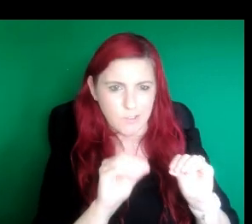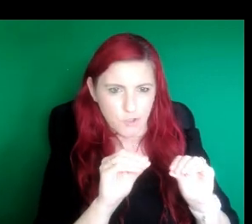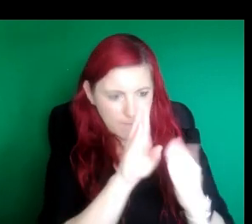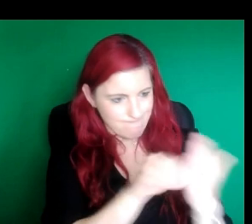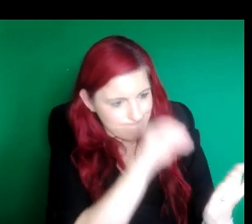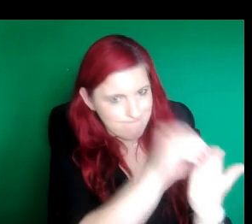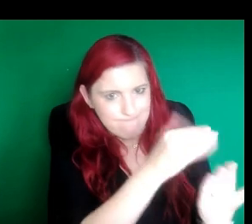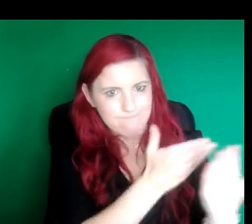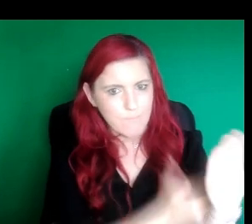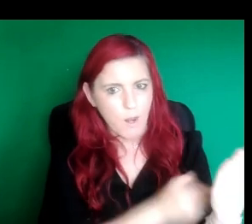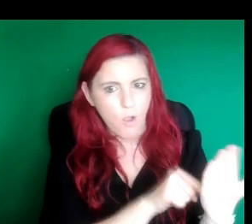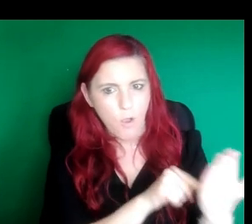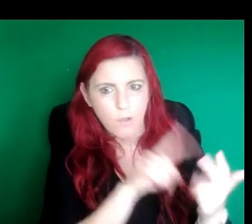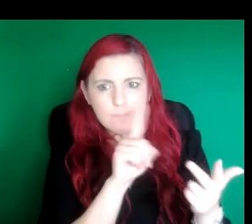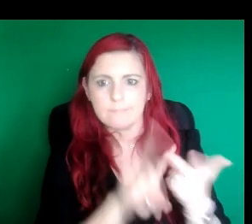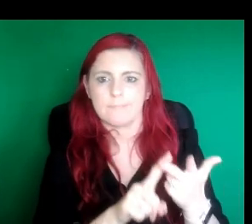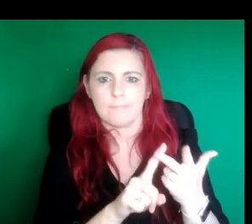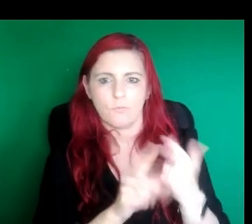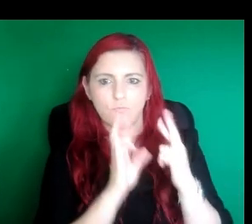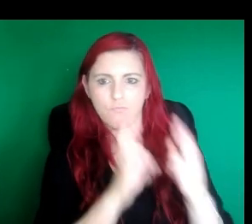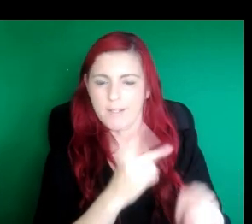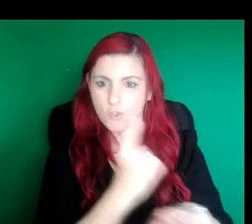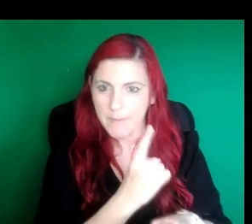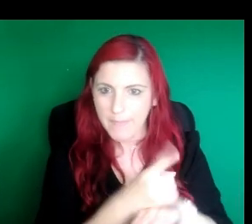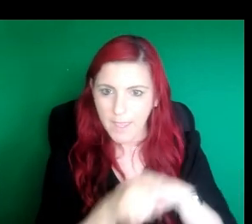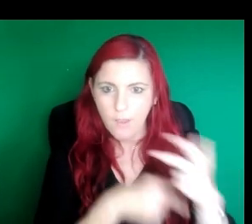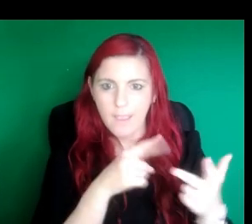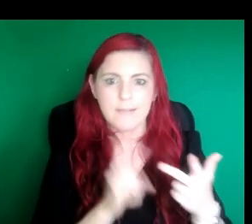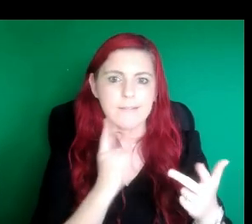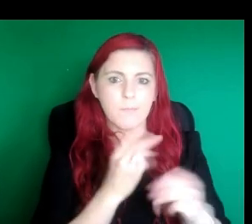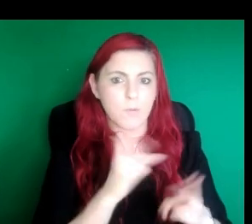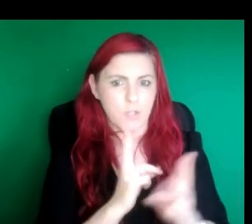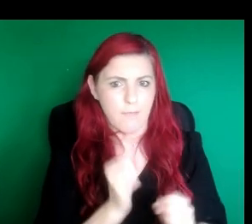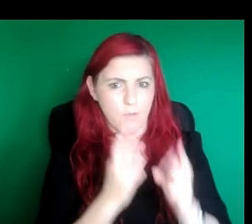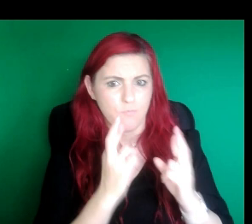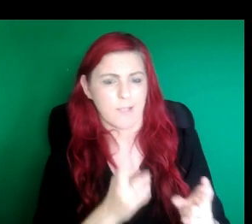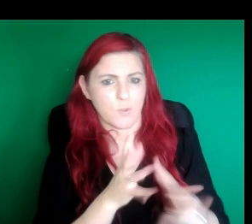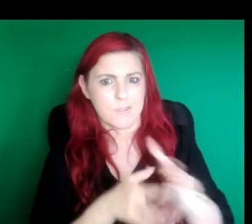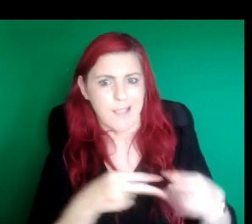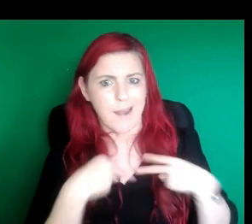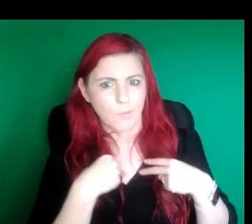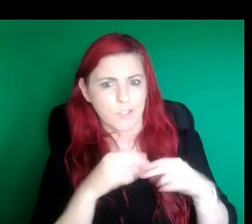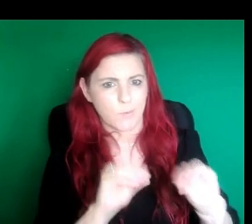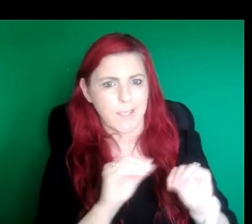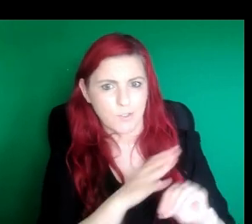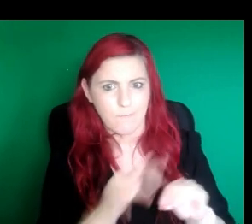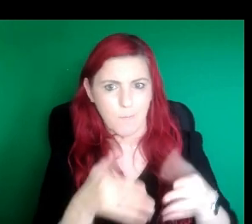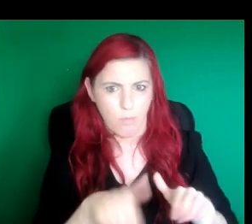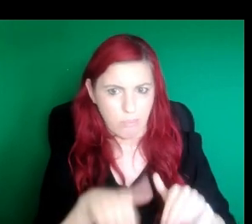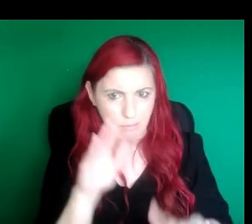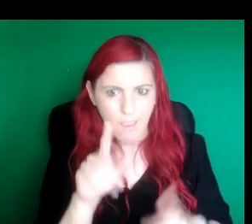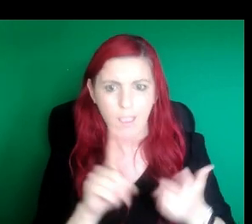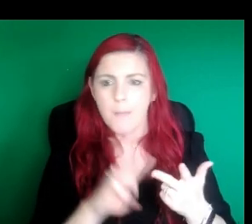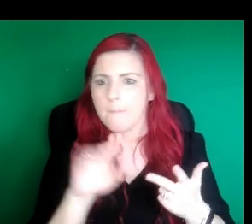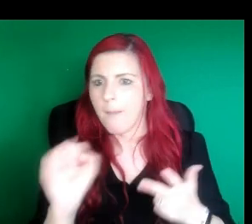this. Megan talked about that there at the very top. So Megan says deaf people should have the right to bilingual education. Paul